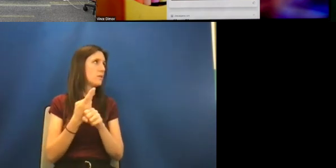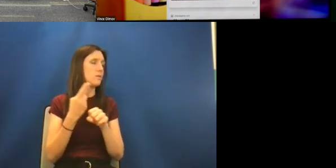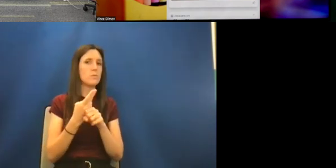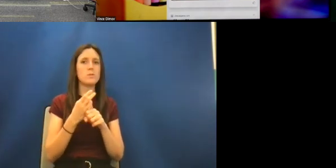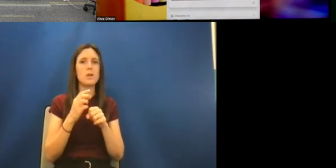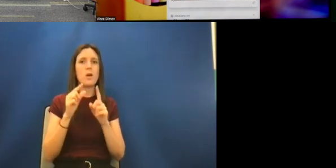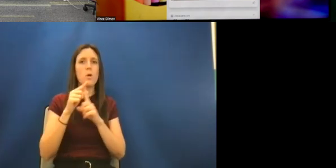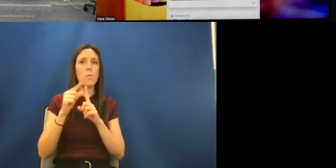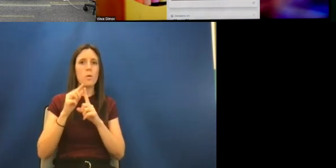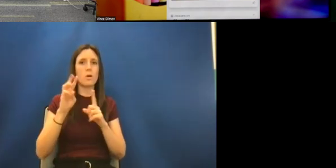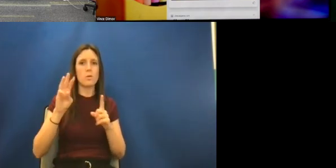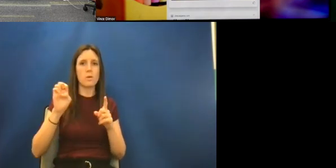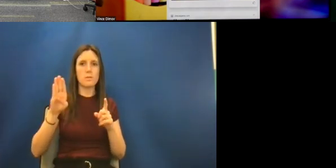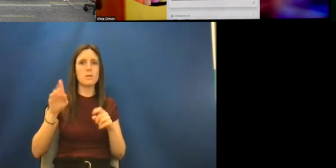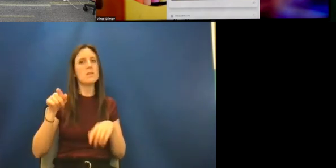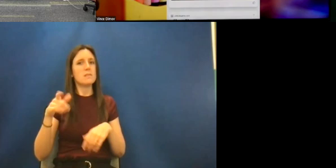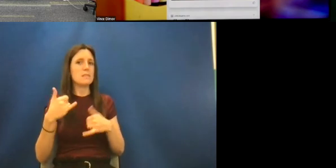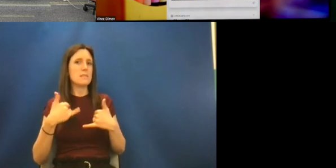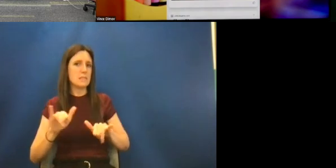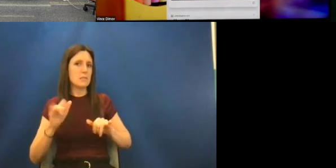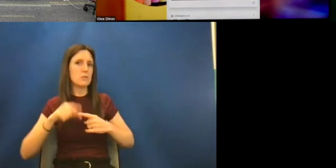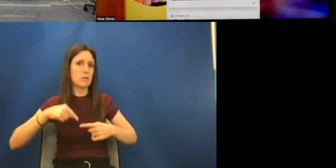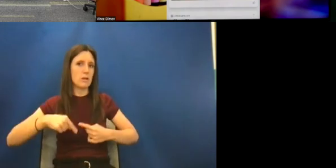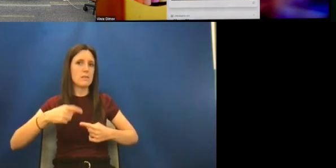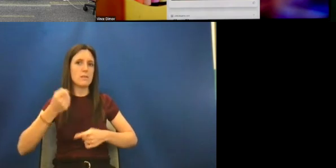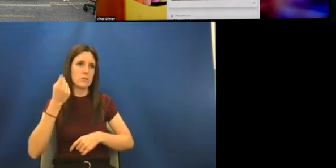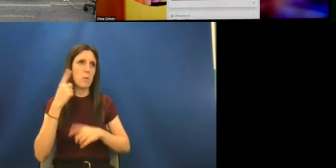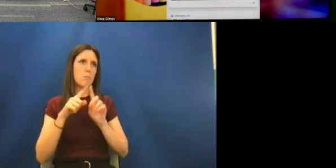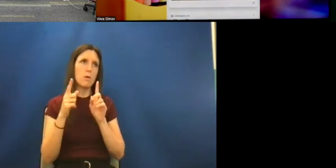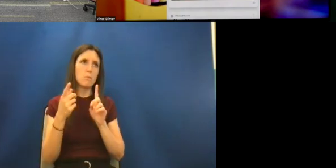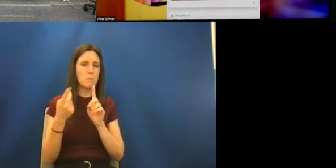web together. She's still struggling to understand, but we'll get there.